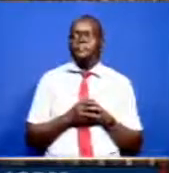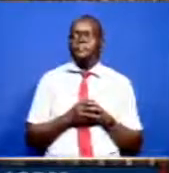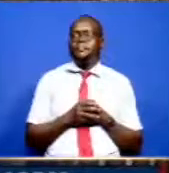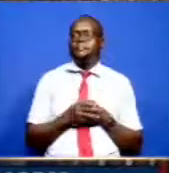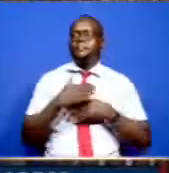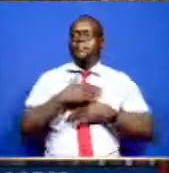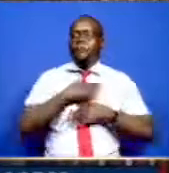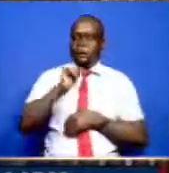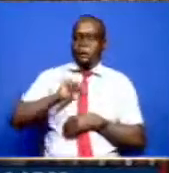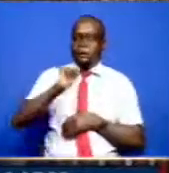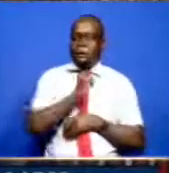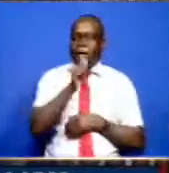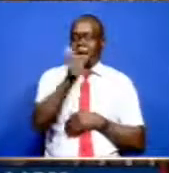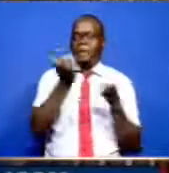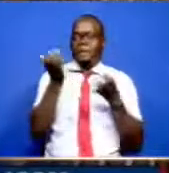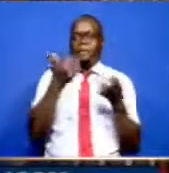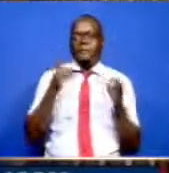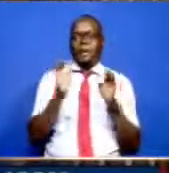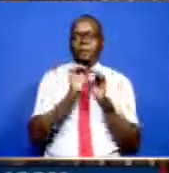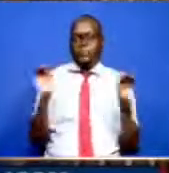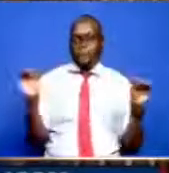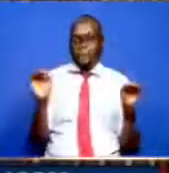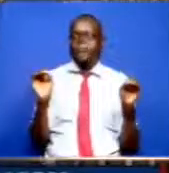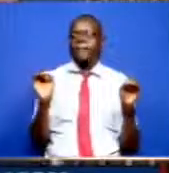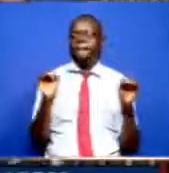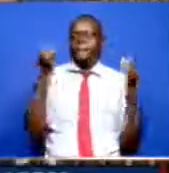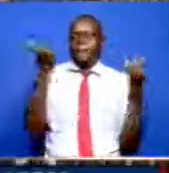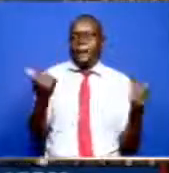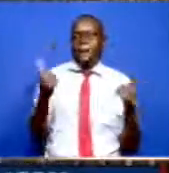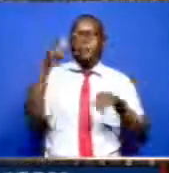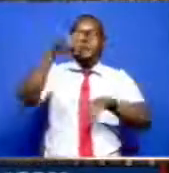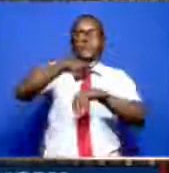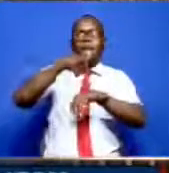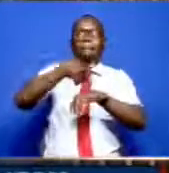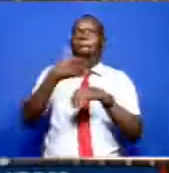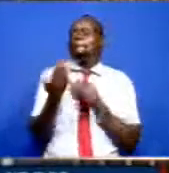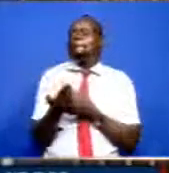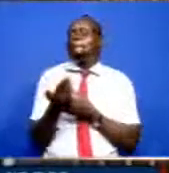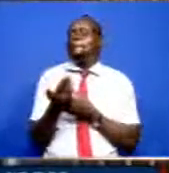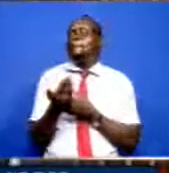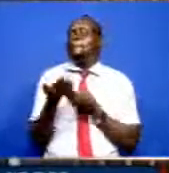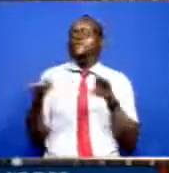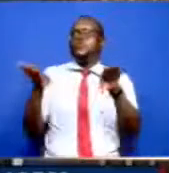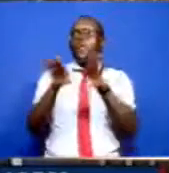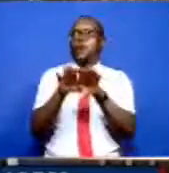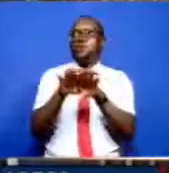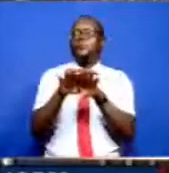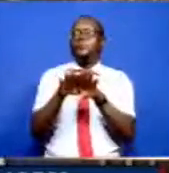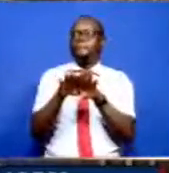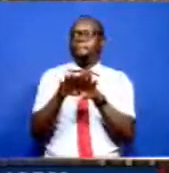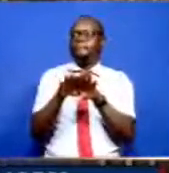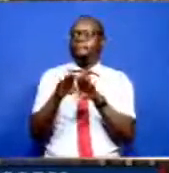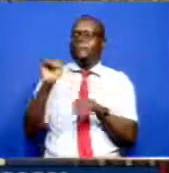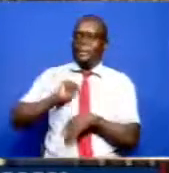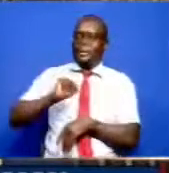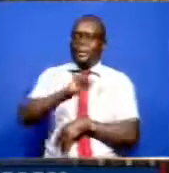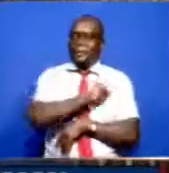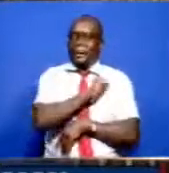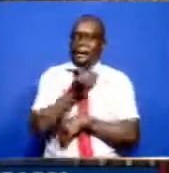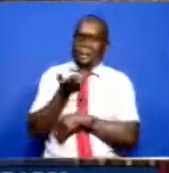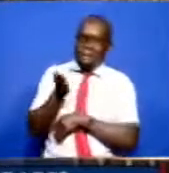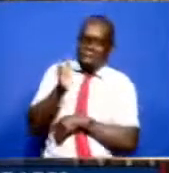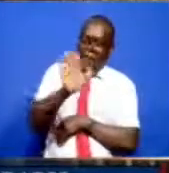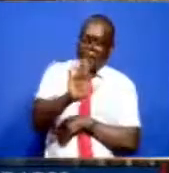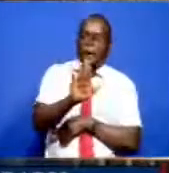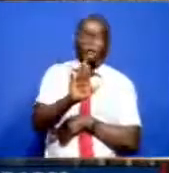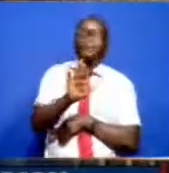Honorable Senators, there being no other business, it's now time to adjourn the House. The Senate therefore stands